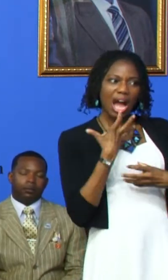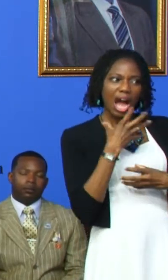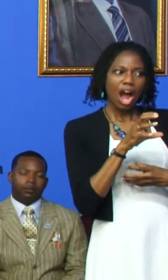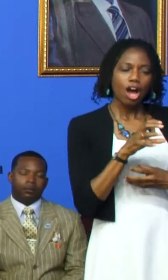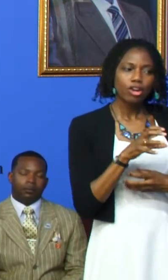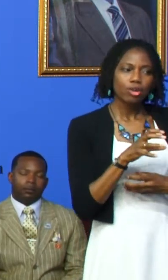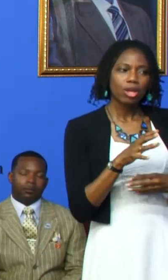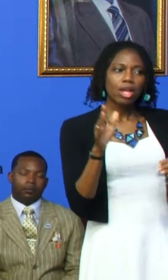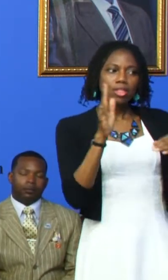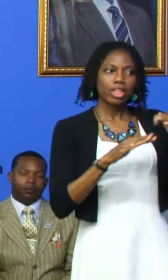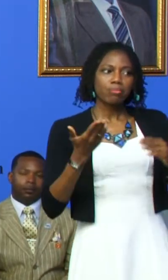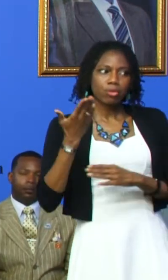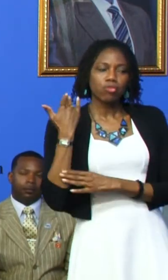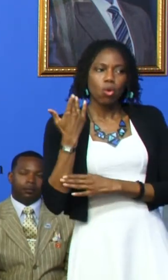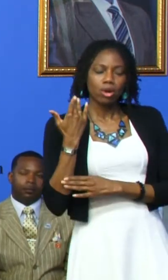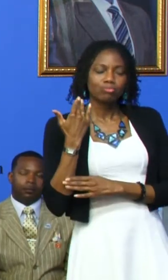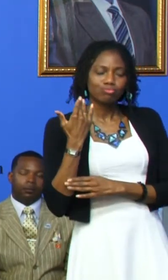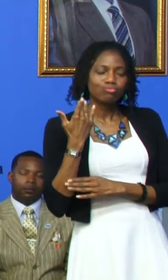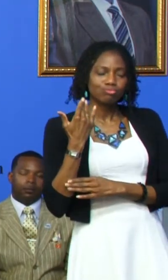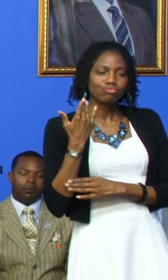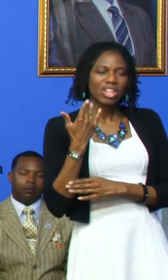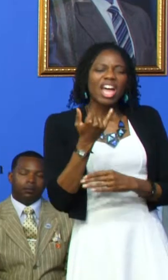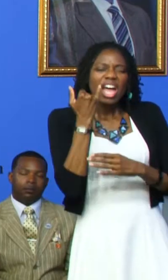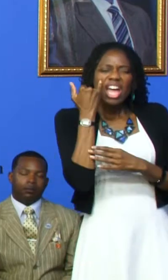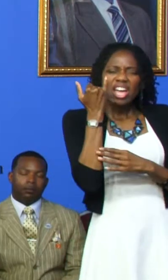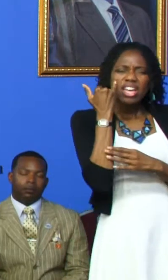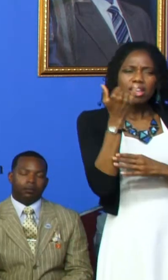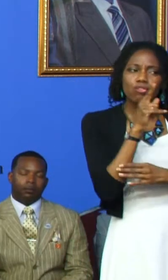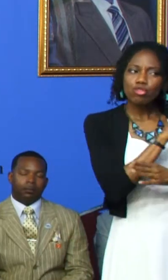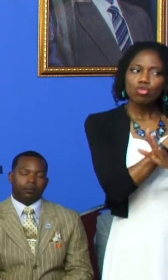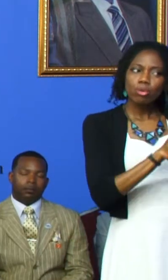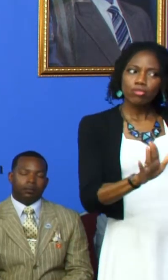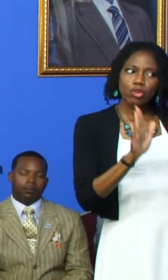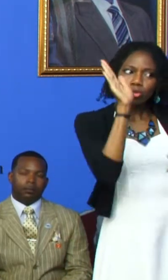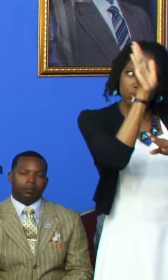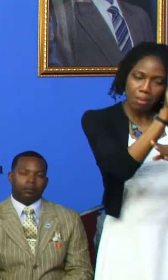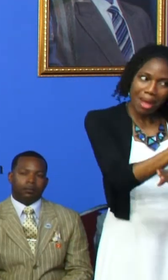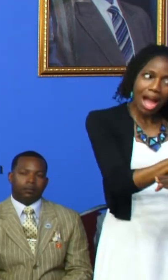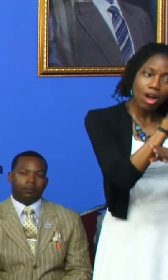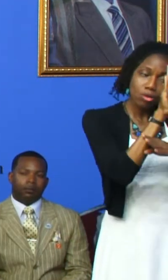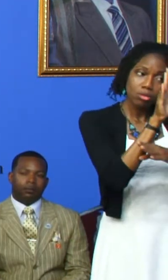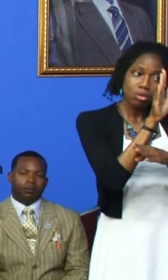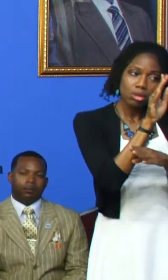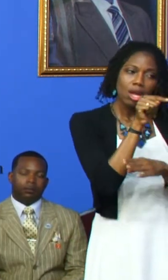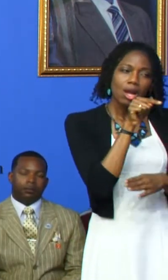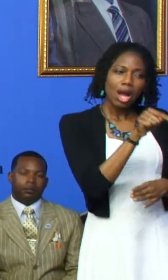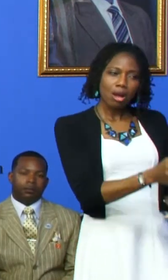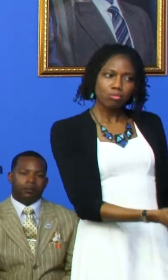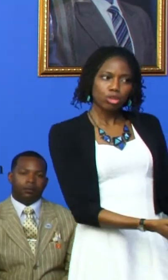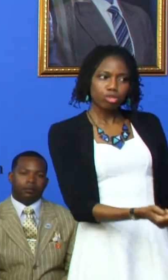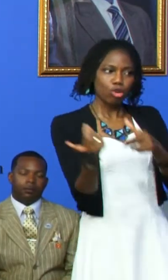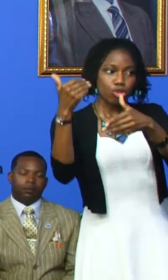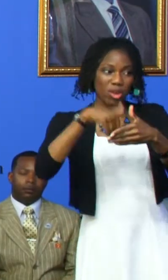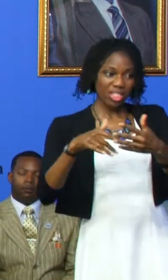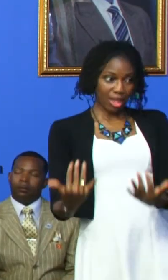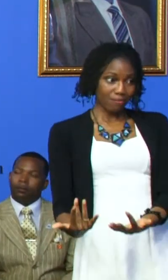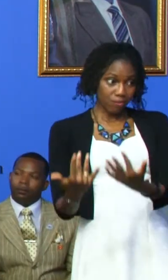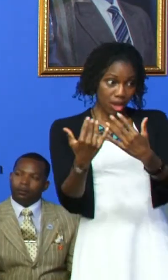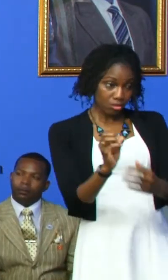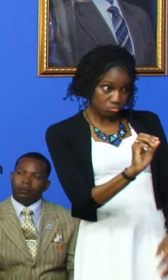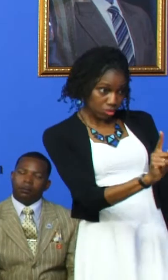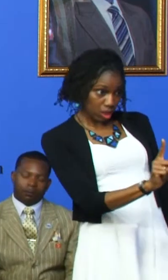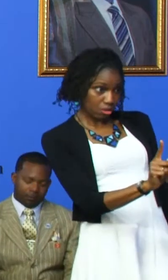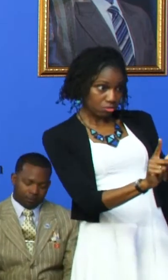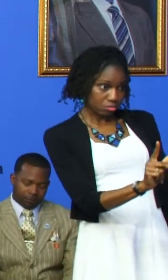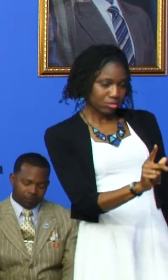ever been heated before. And if you don't bow, I'm going to throw you in this furnace.